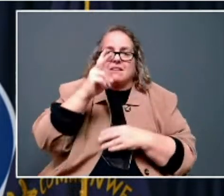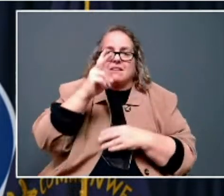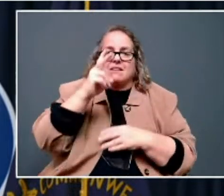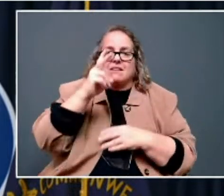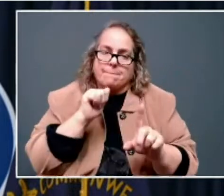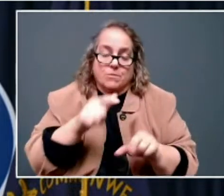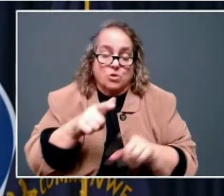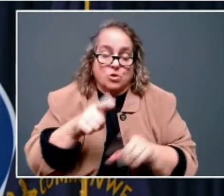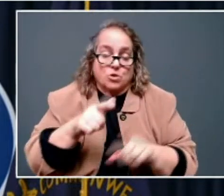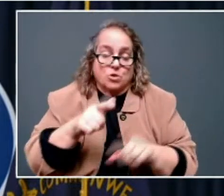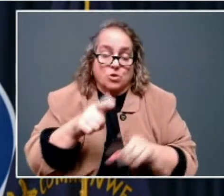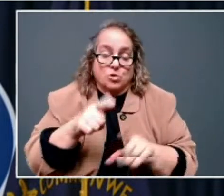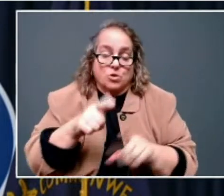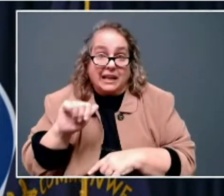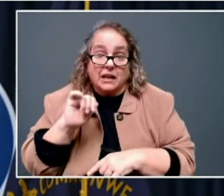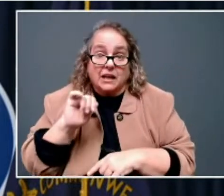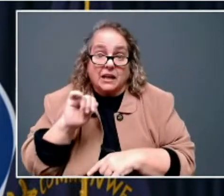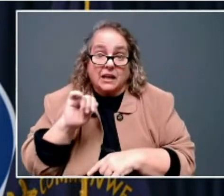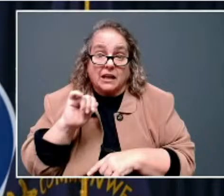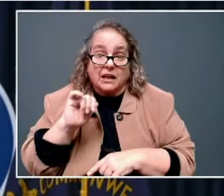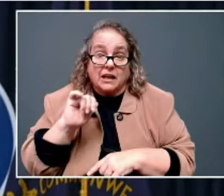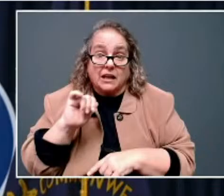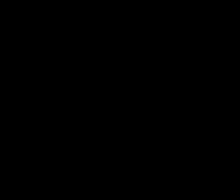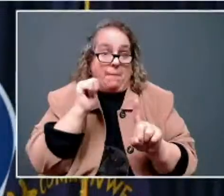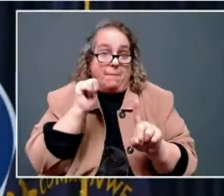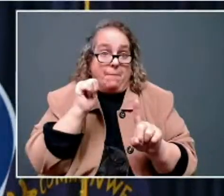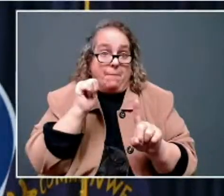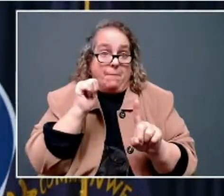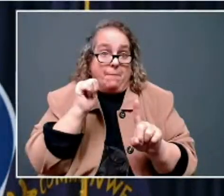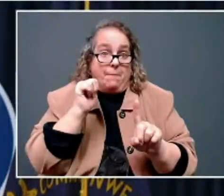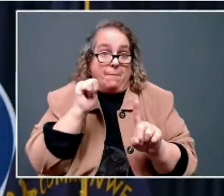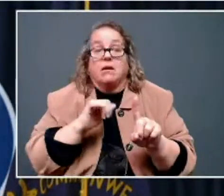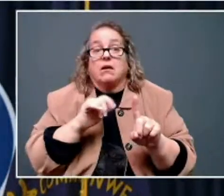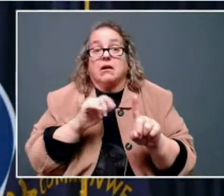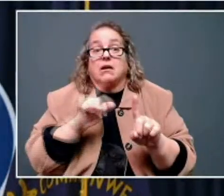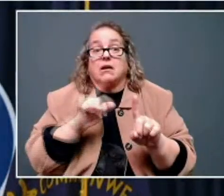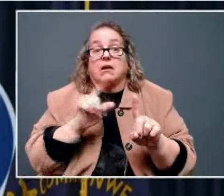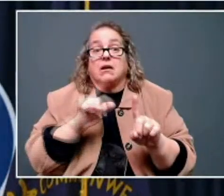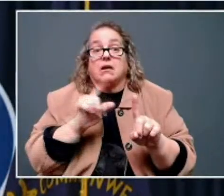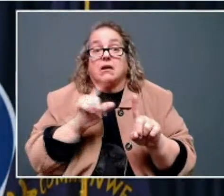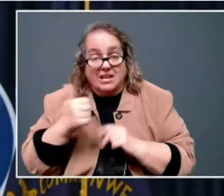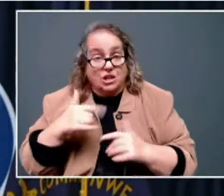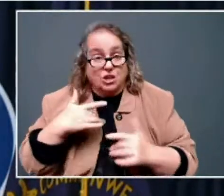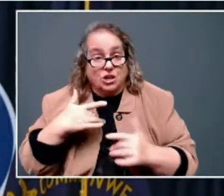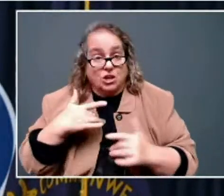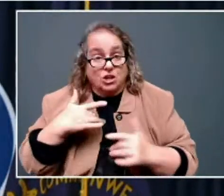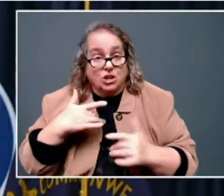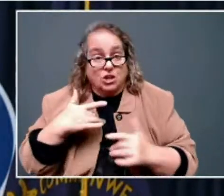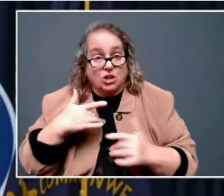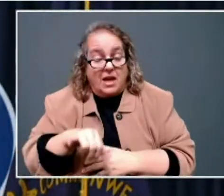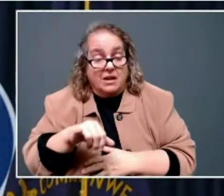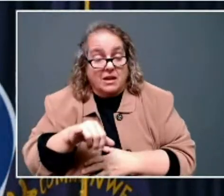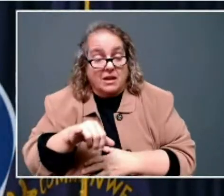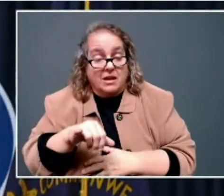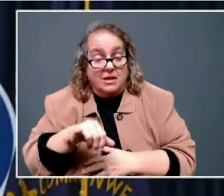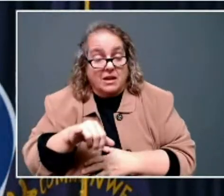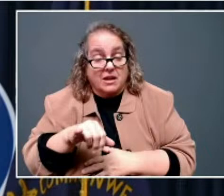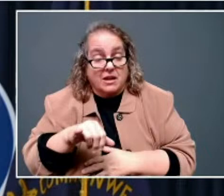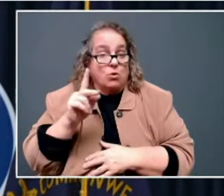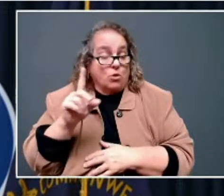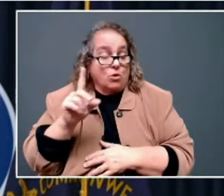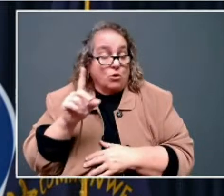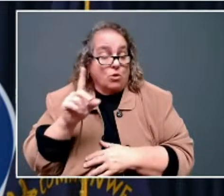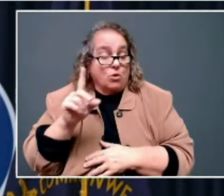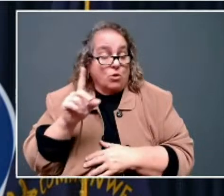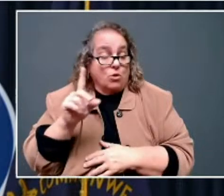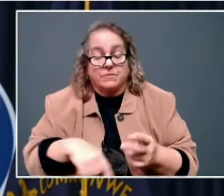any illegitimate testing sites, or if you can speak to any concerns about that, the repercussions of people going about doing things like that. And then